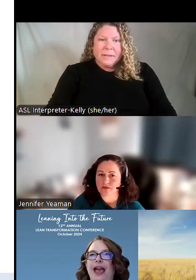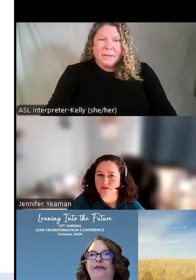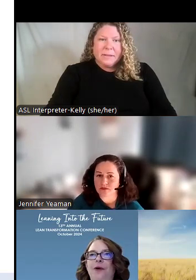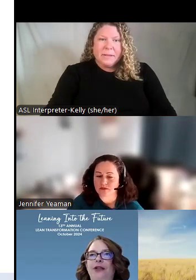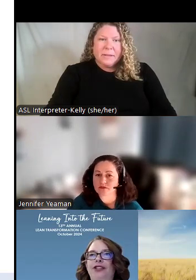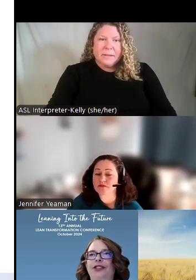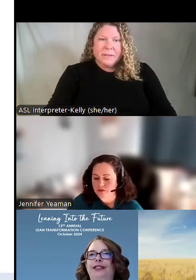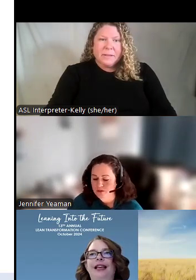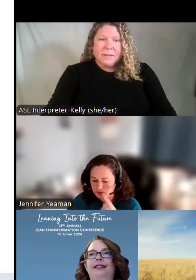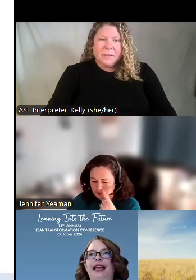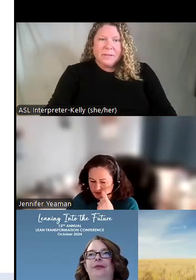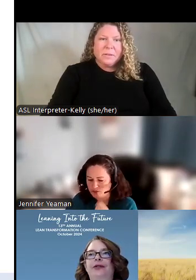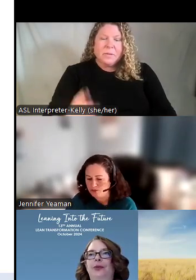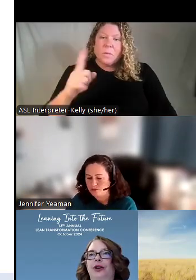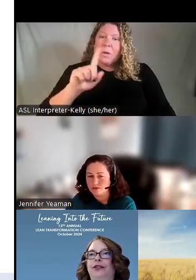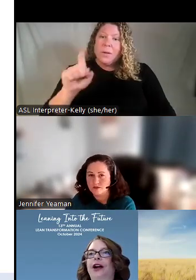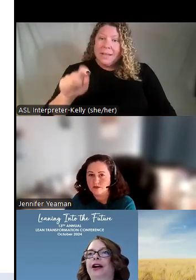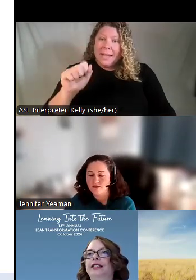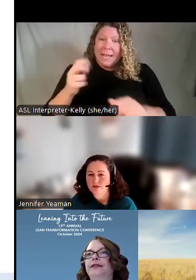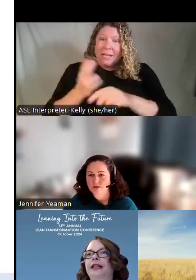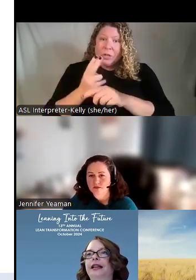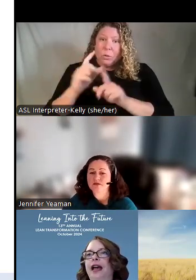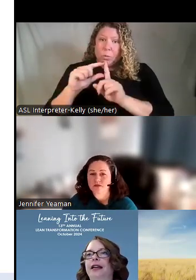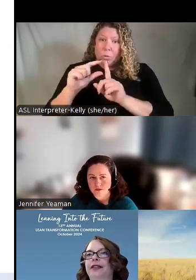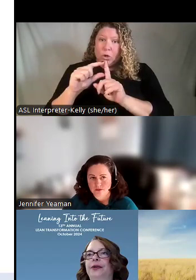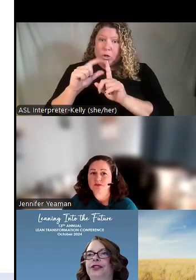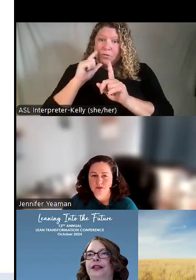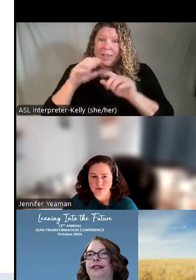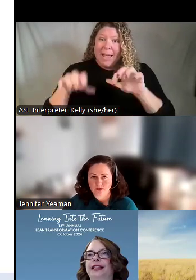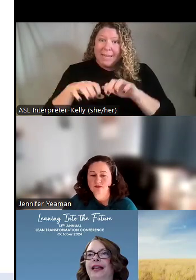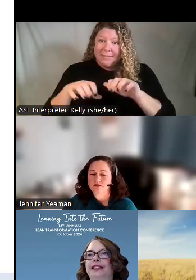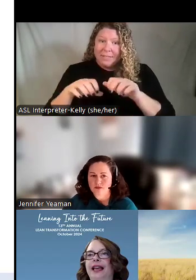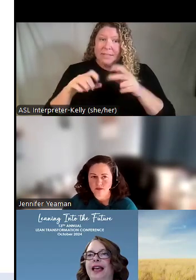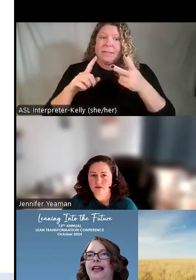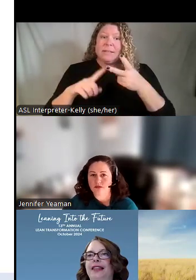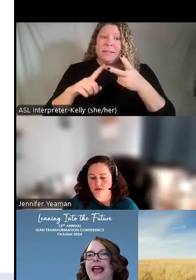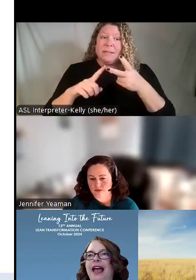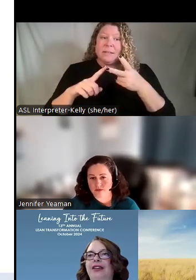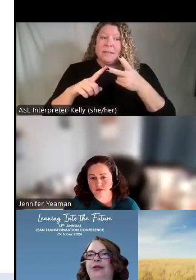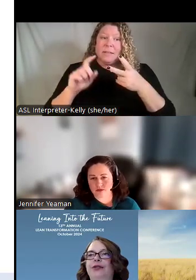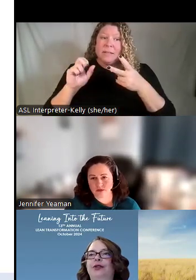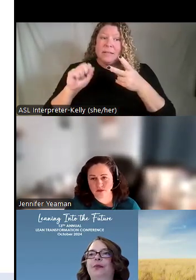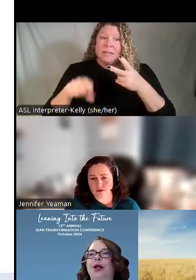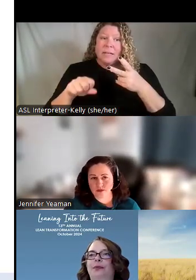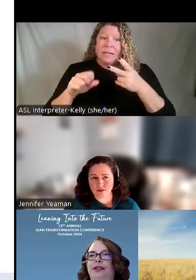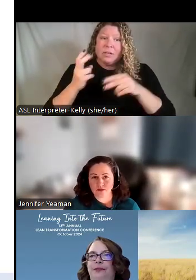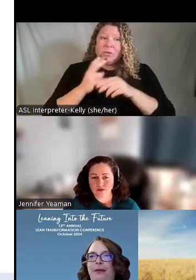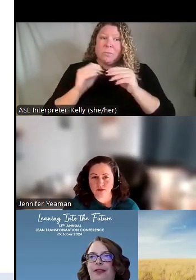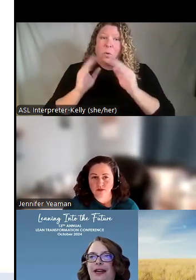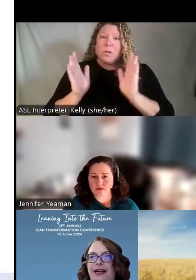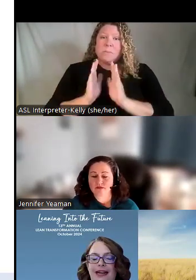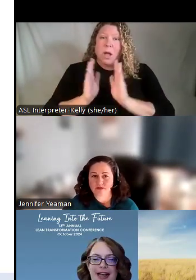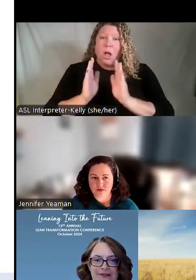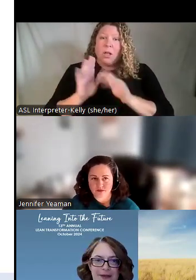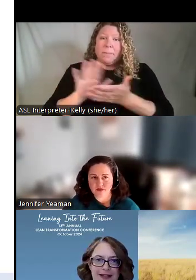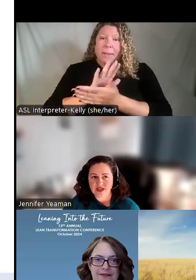So we have one question that says, can we use Word for our activity? And another question that says, can they use a smaller piece of paper